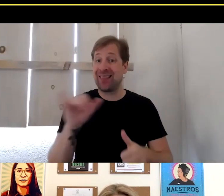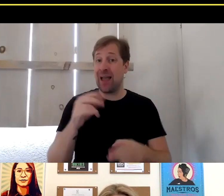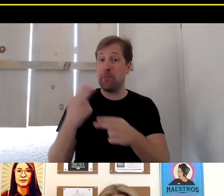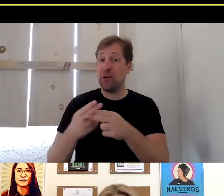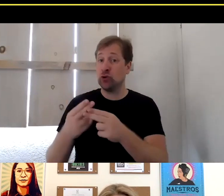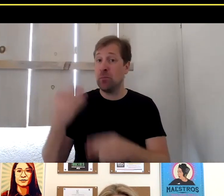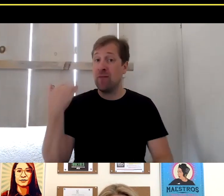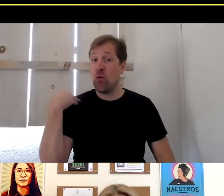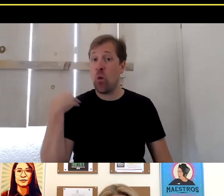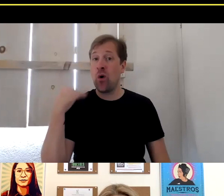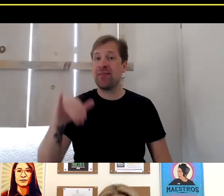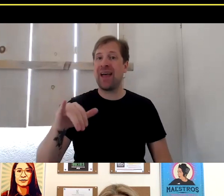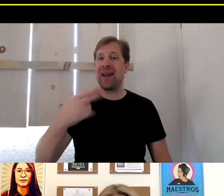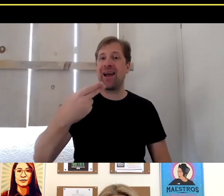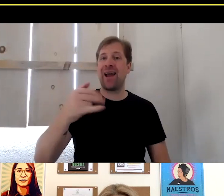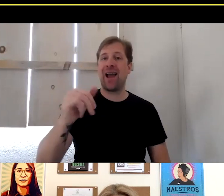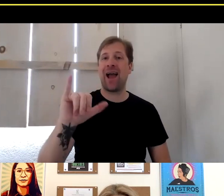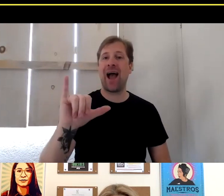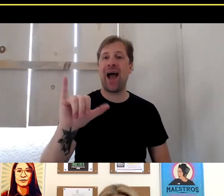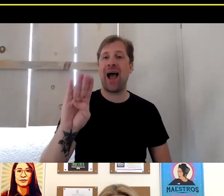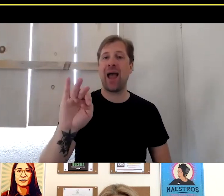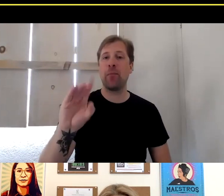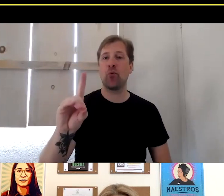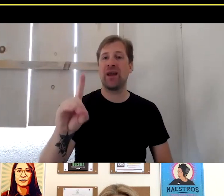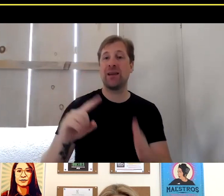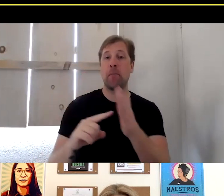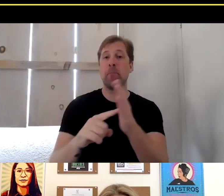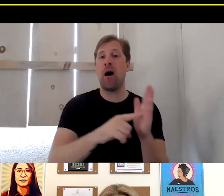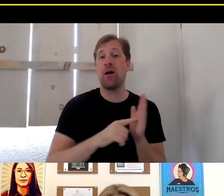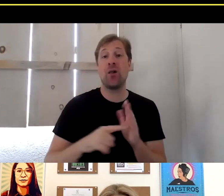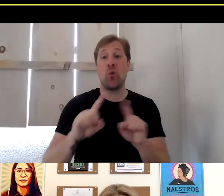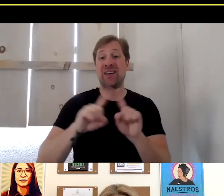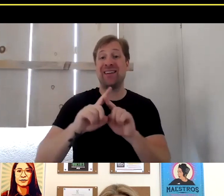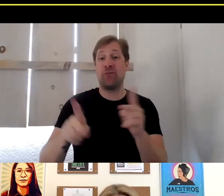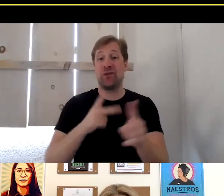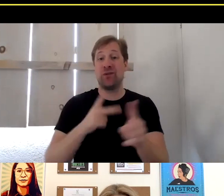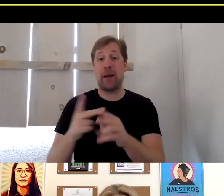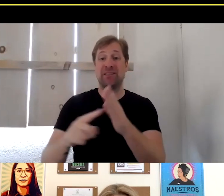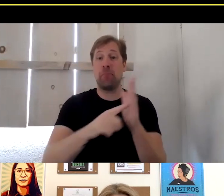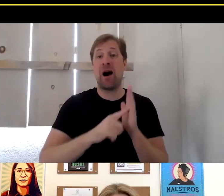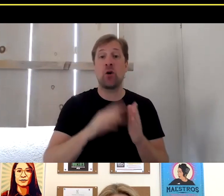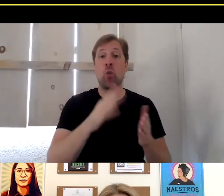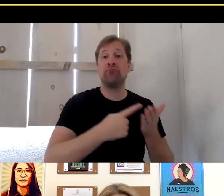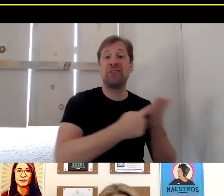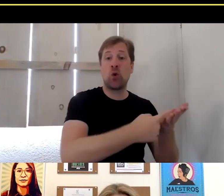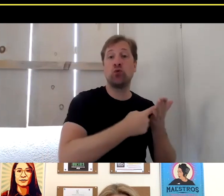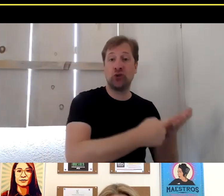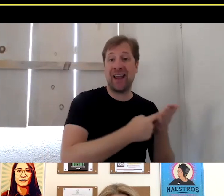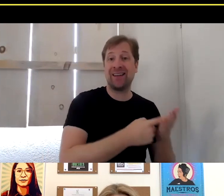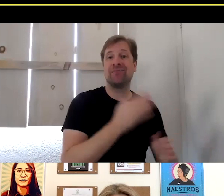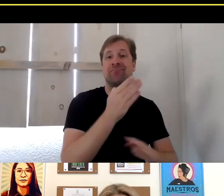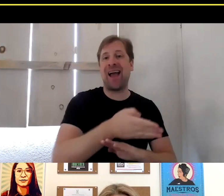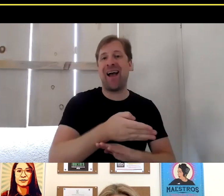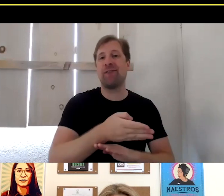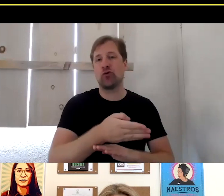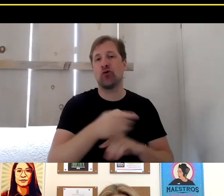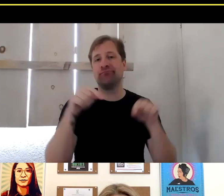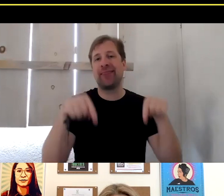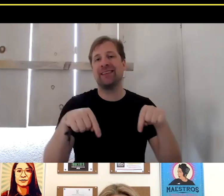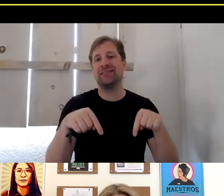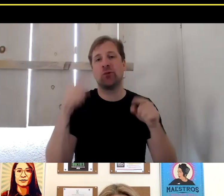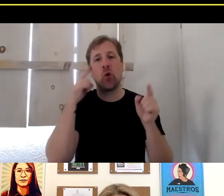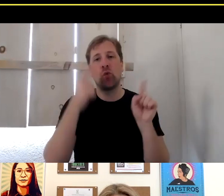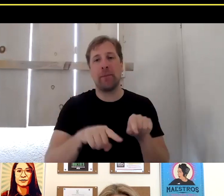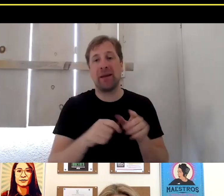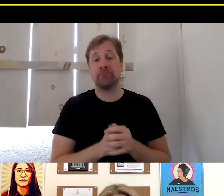earlier, the hybrid model or any other kind of model will be negotiated after this.